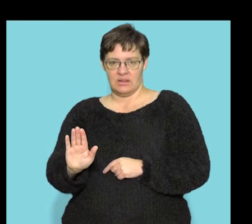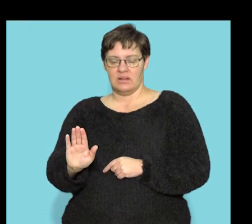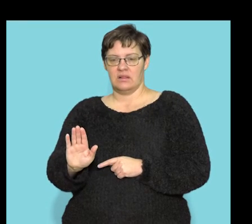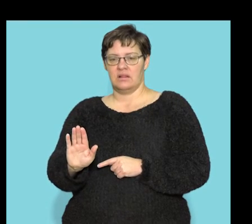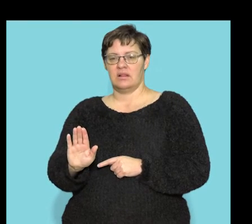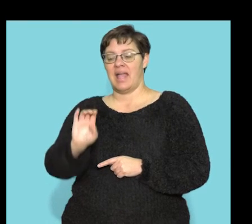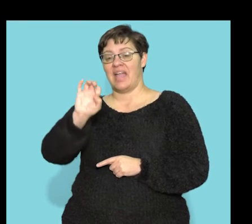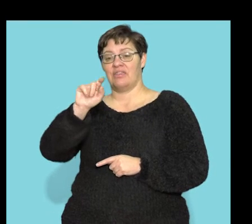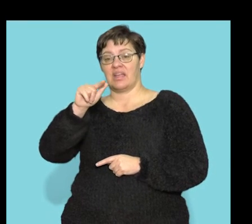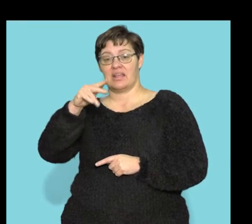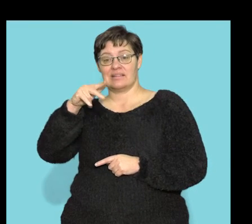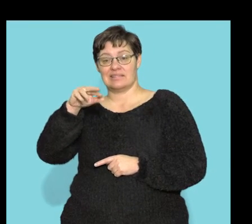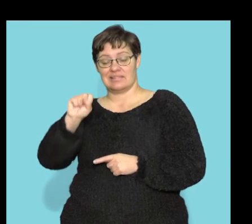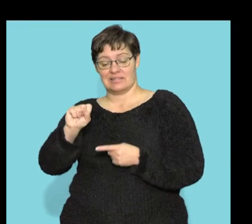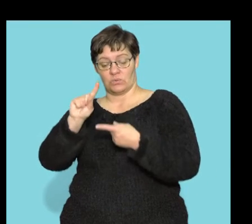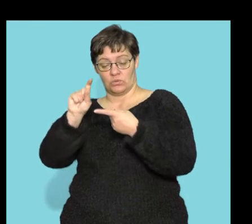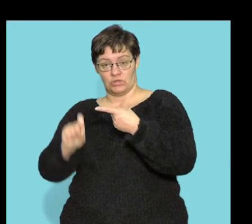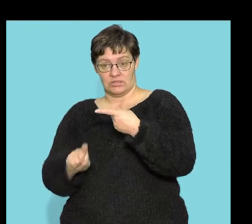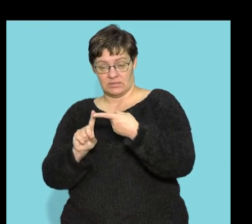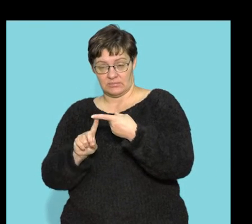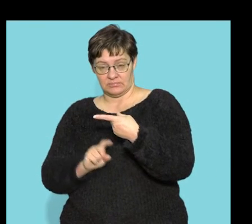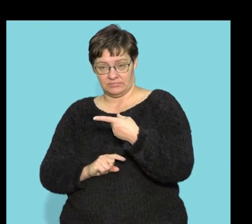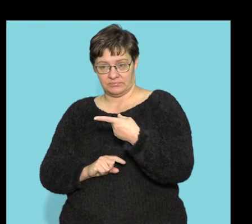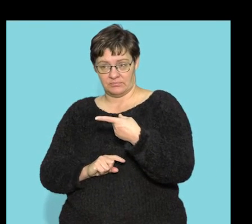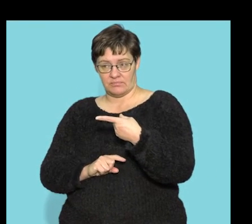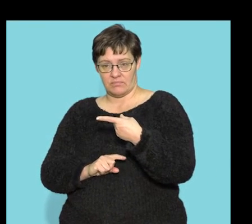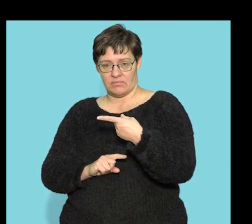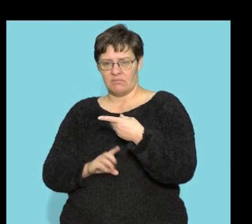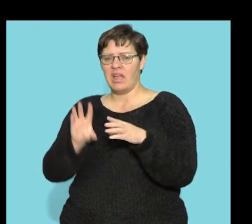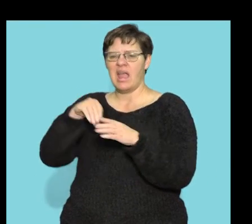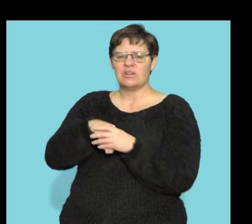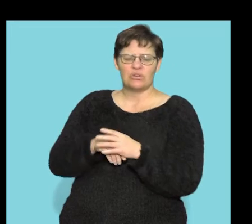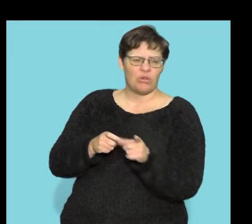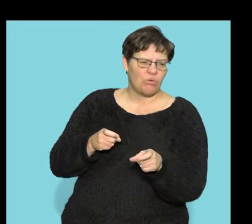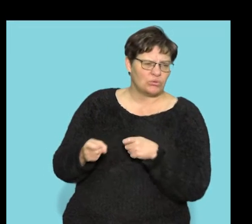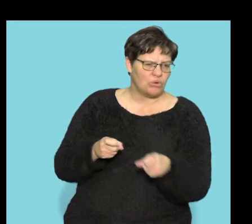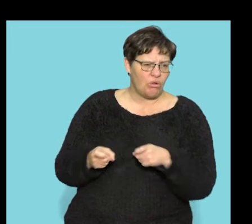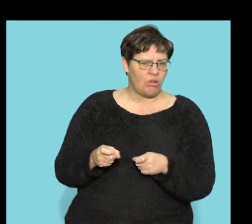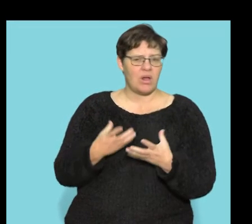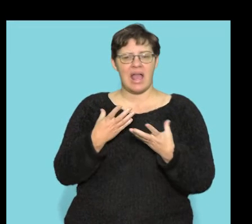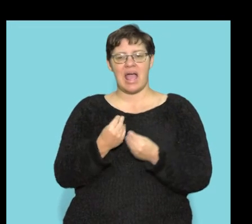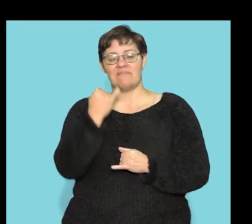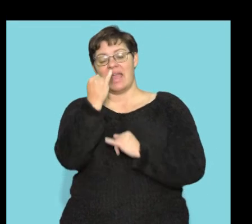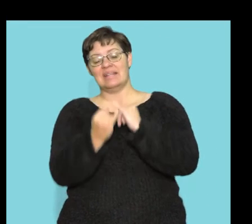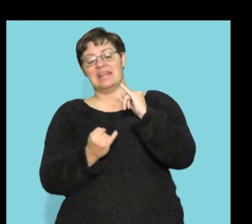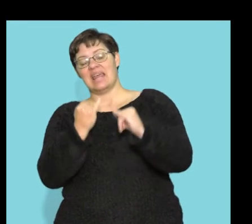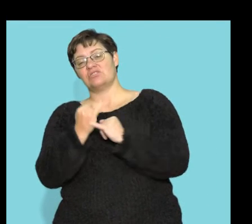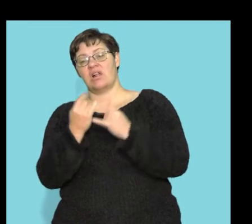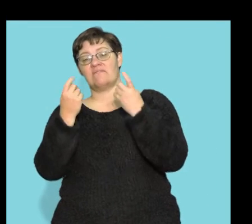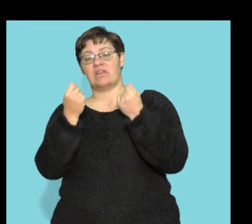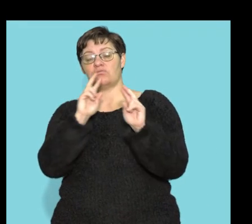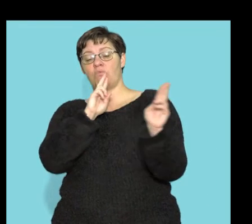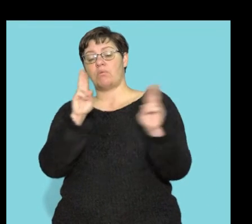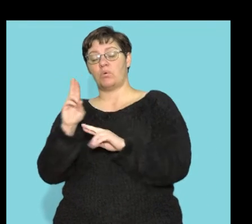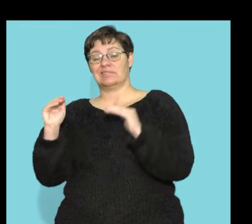questions on ethics, right? Remember with regards to internal control, you also get international financial